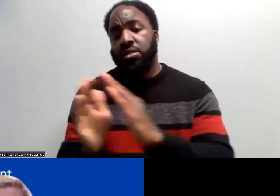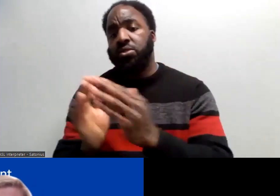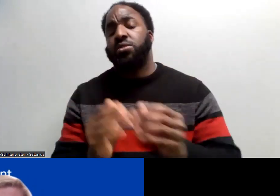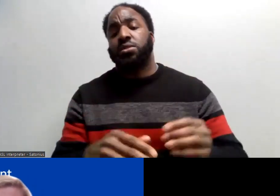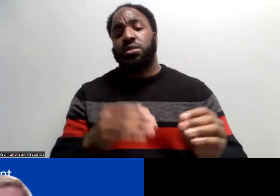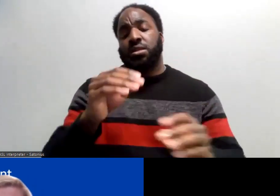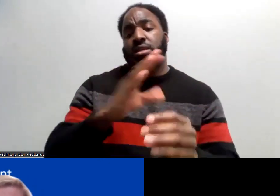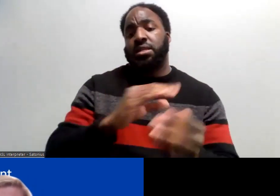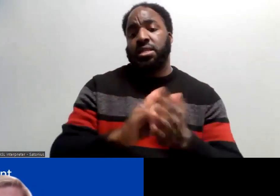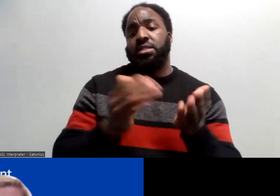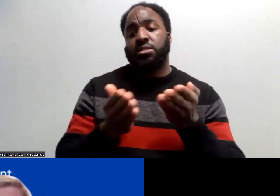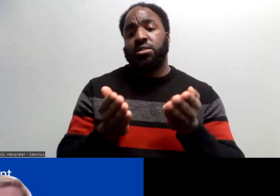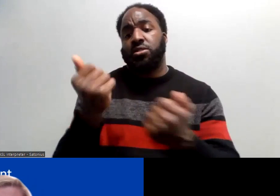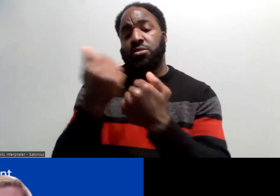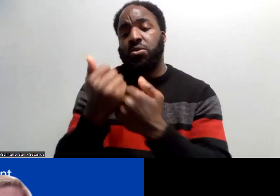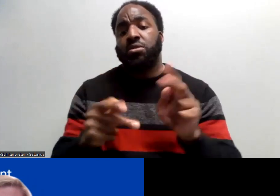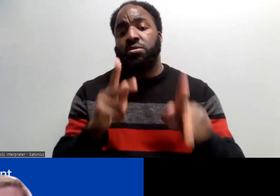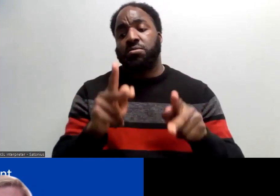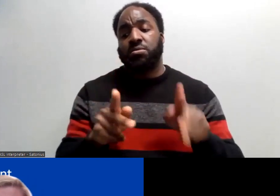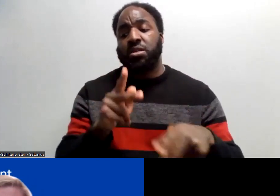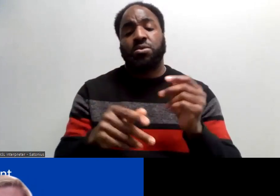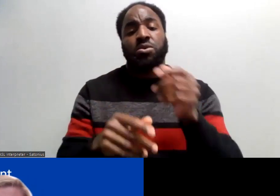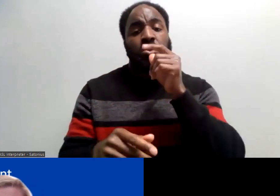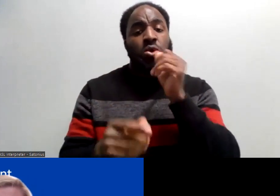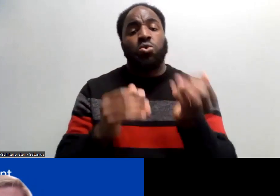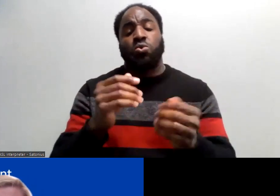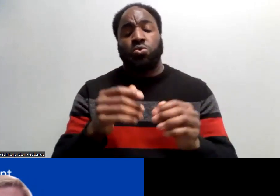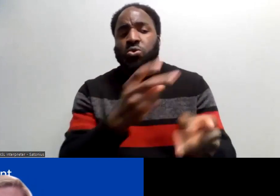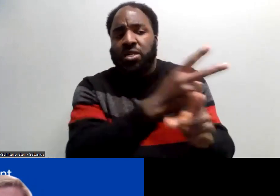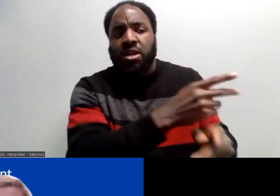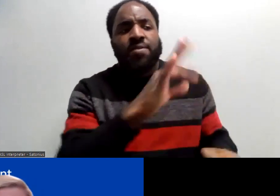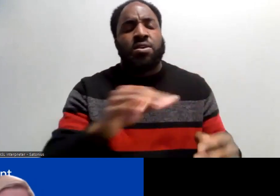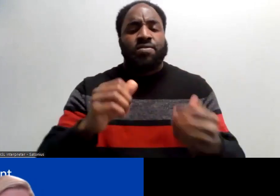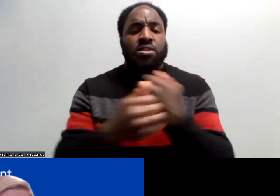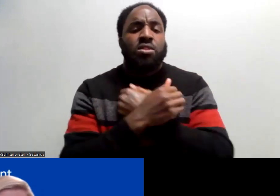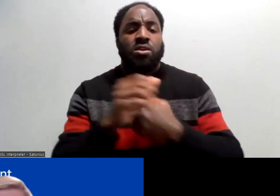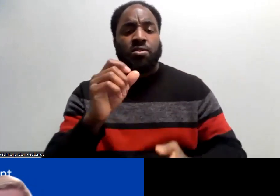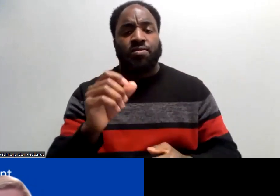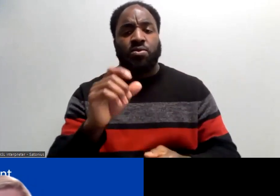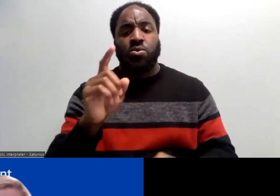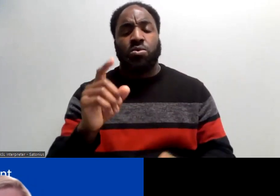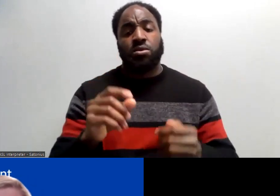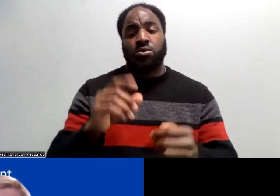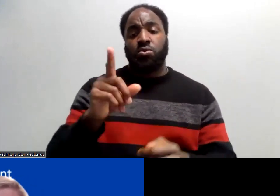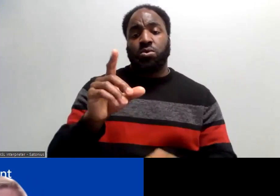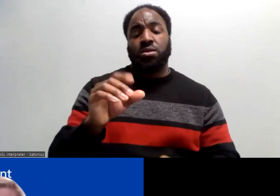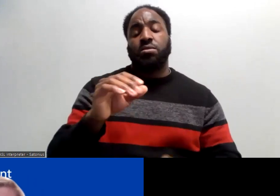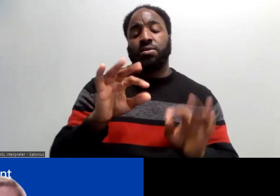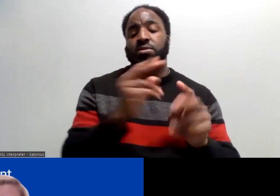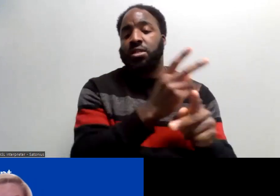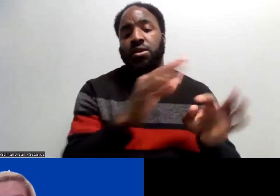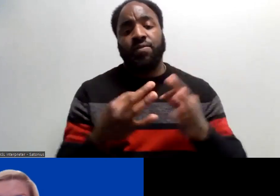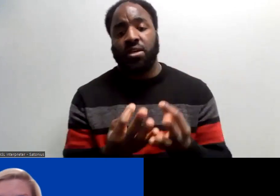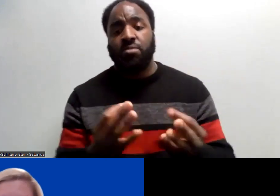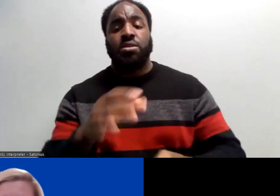and supports to people who are caring for loved ones in the community. Second,